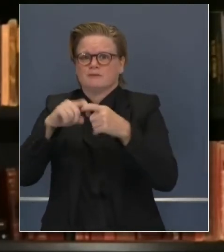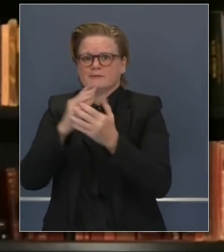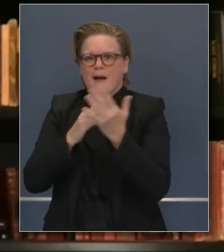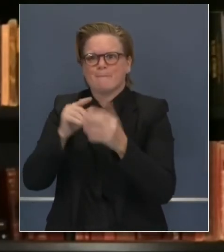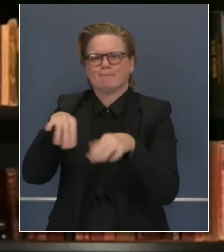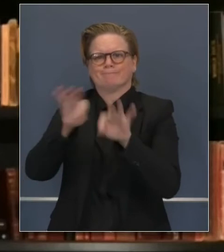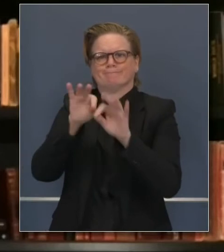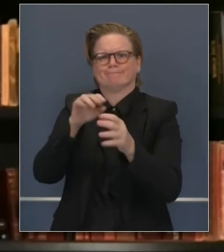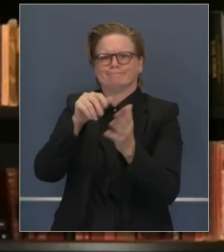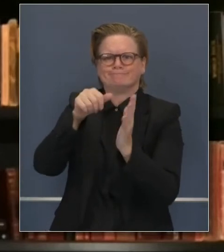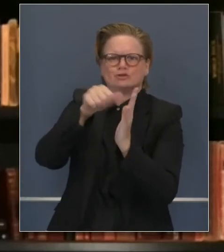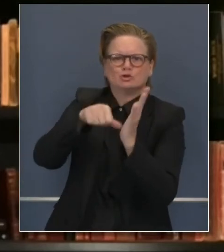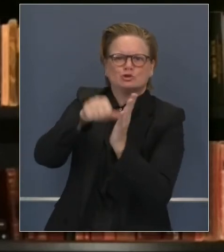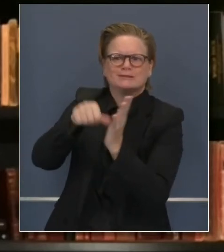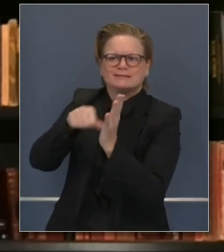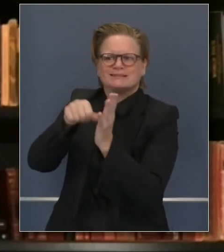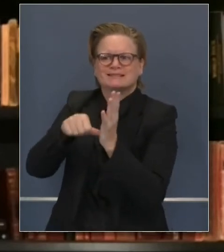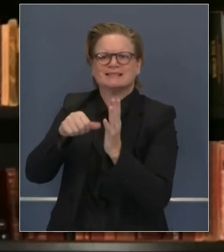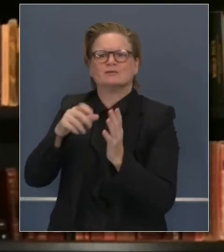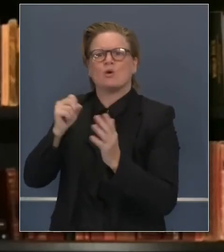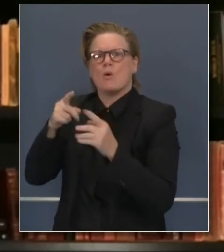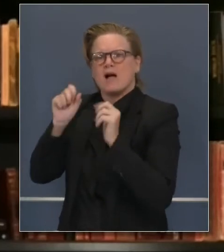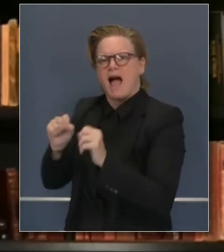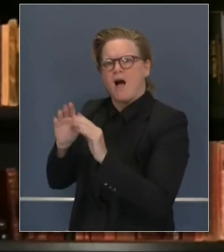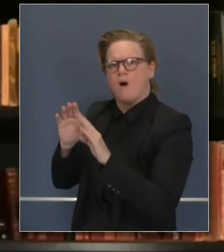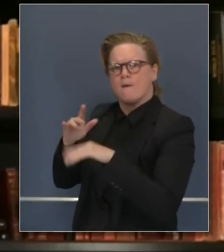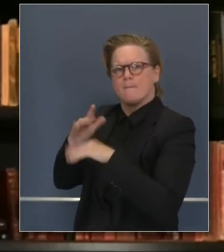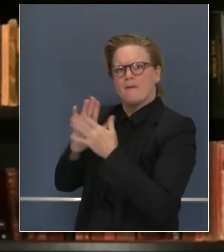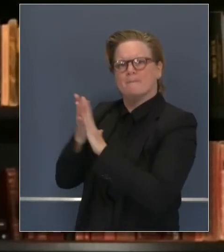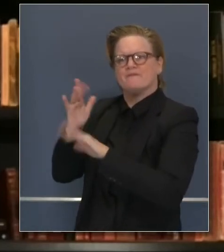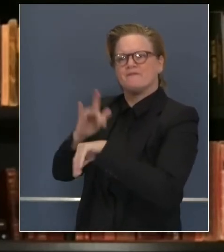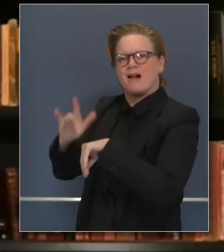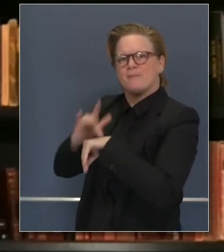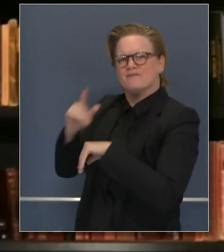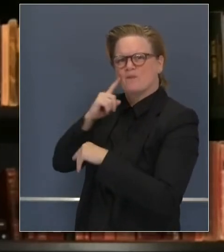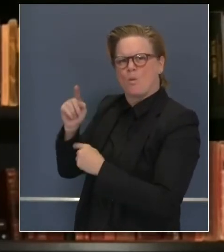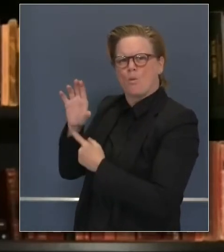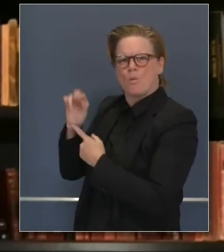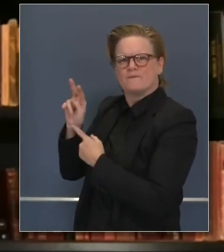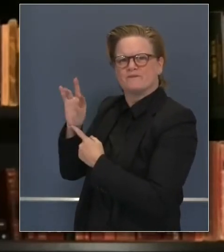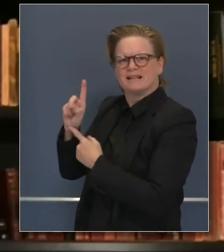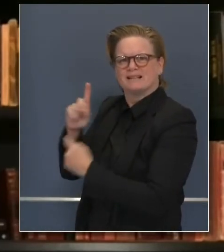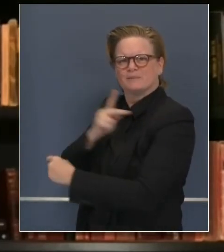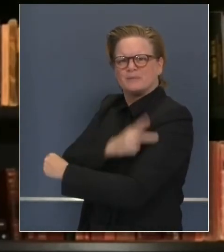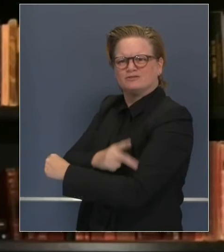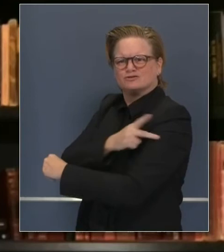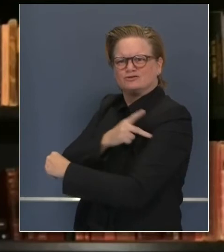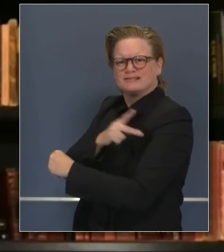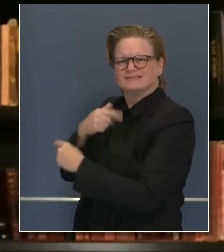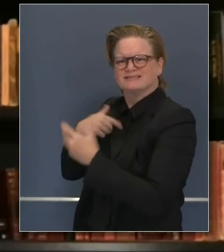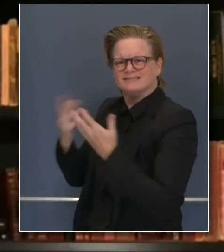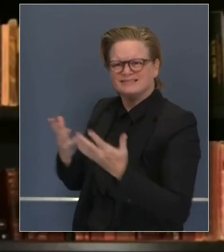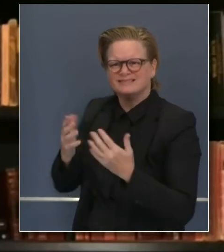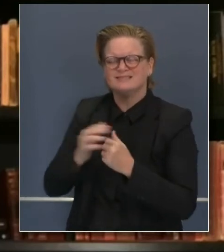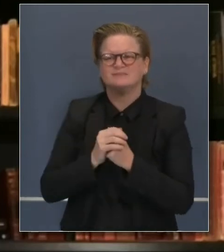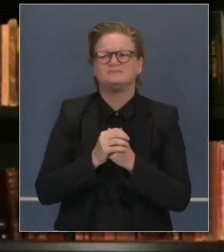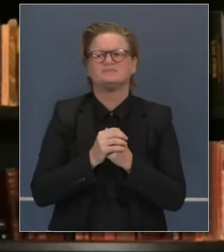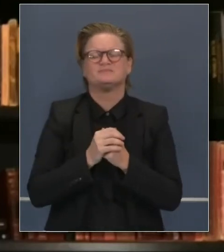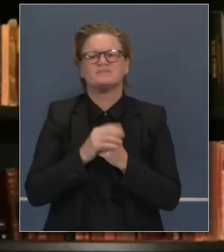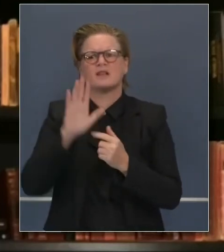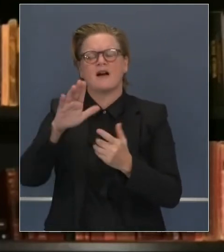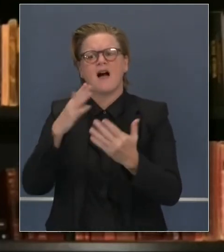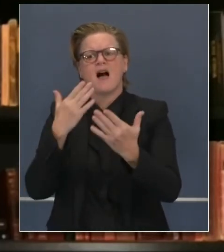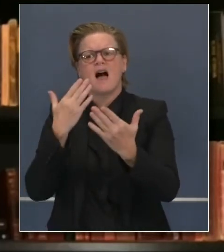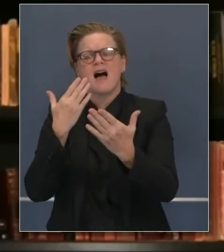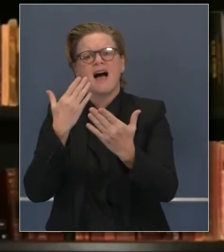based upon trend lines. So that's already occurring. The evidence you ask, very significant evidence, overwhelming evidence. And that's